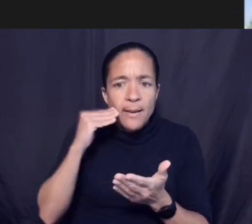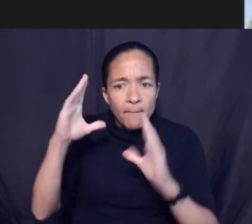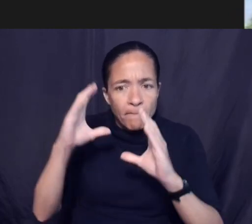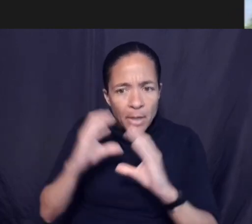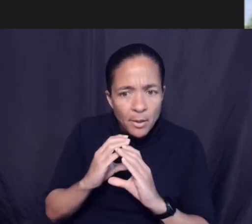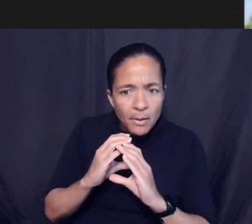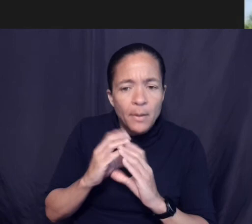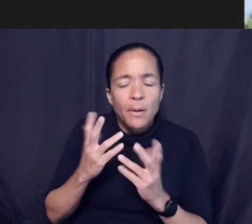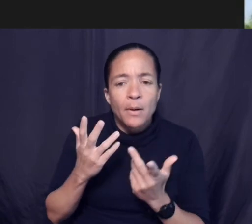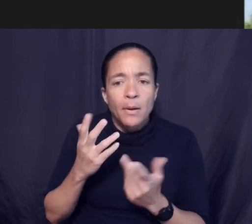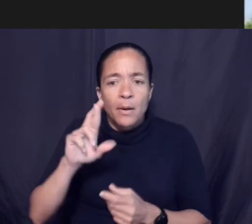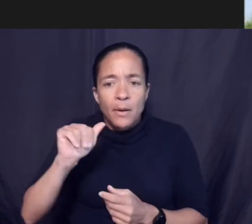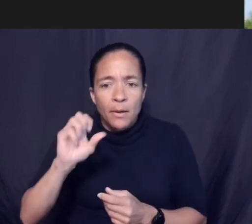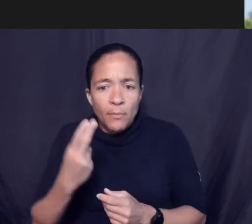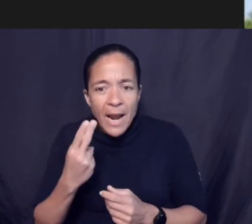rash on her face.